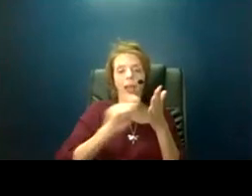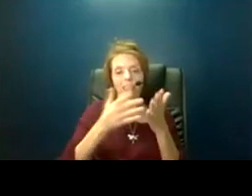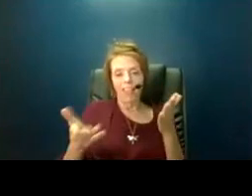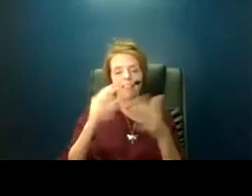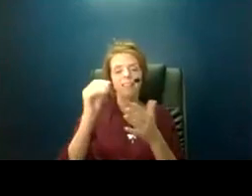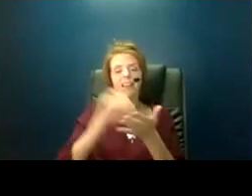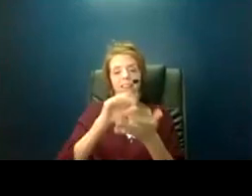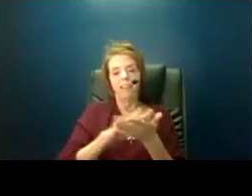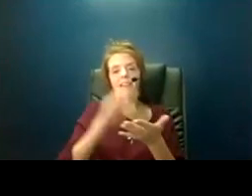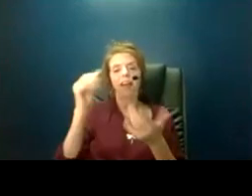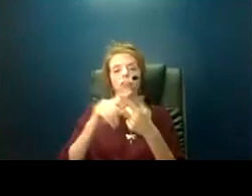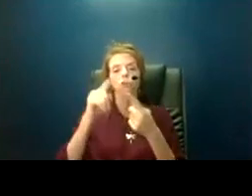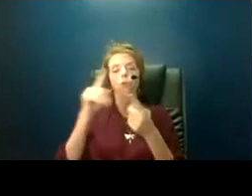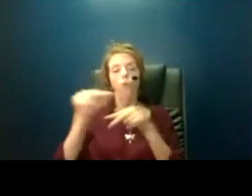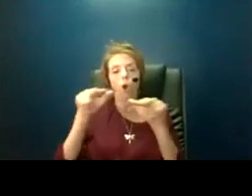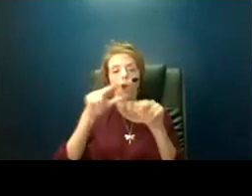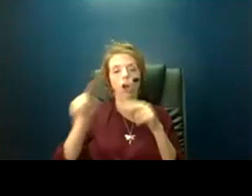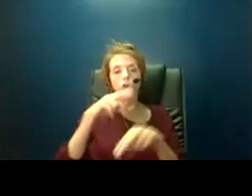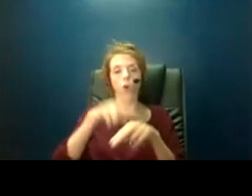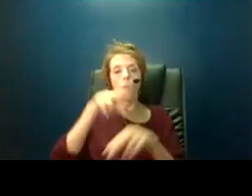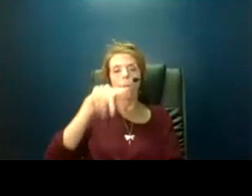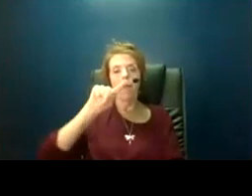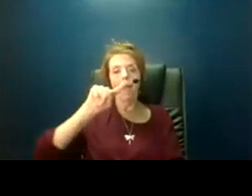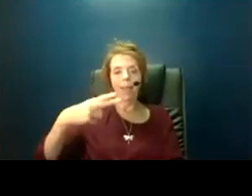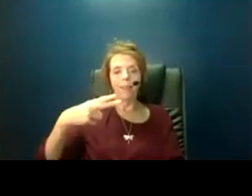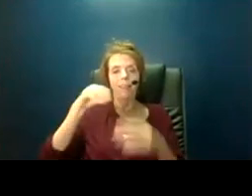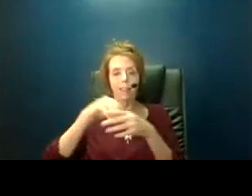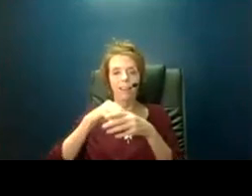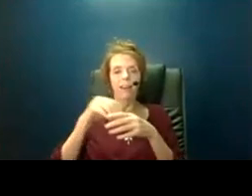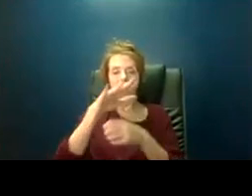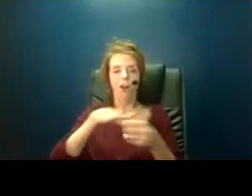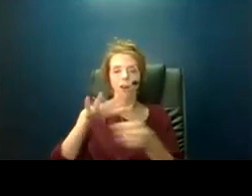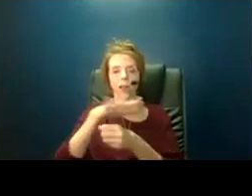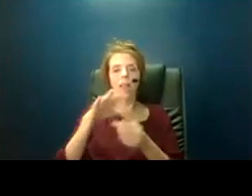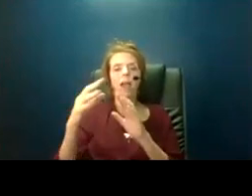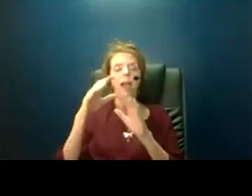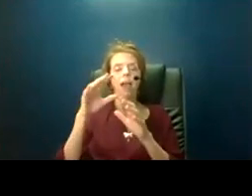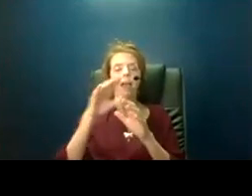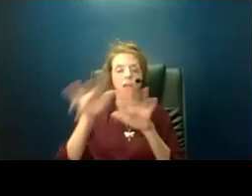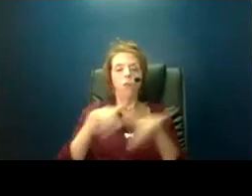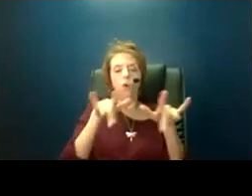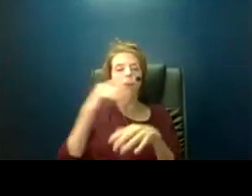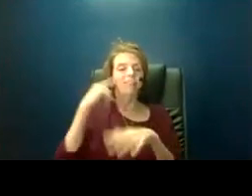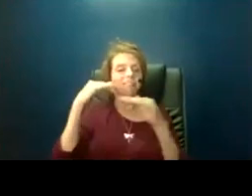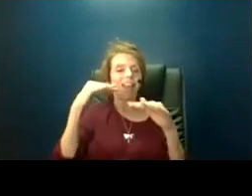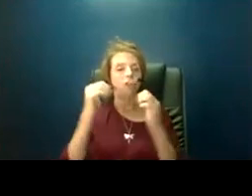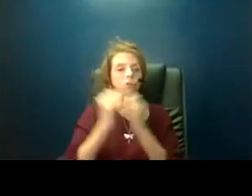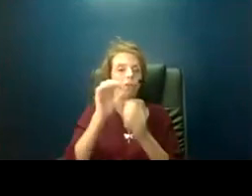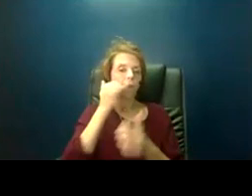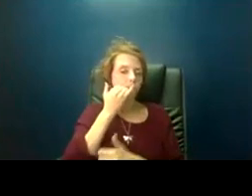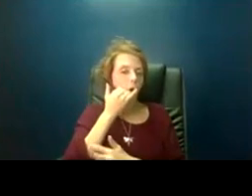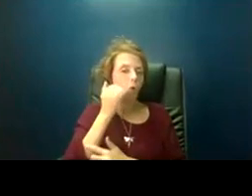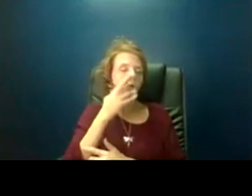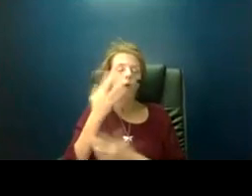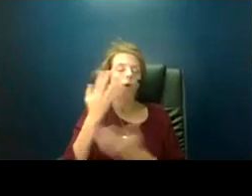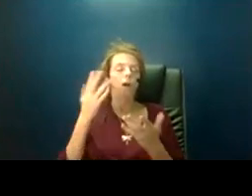to walk a normal path they do in their neighborhood and record sounds with their phone or a device.